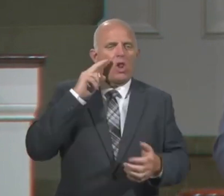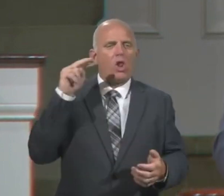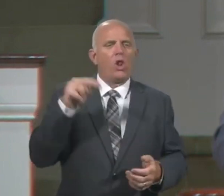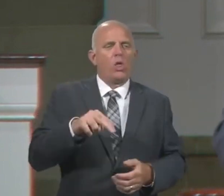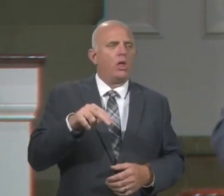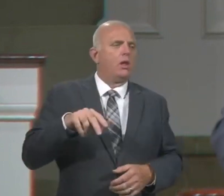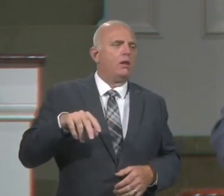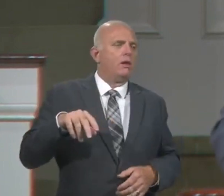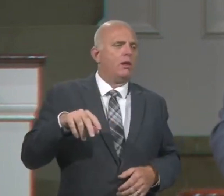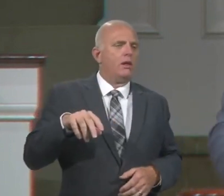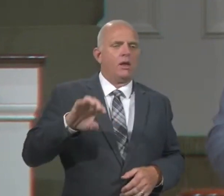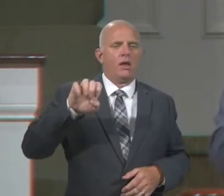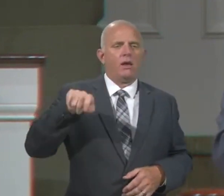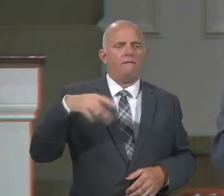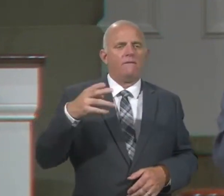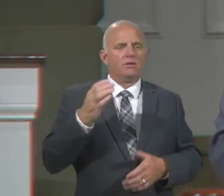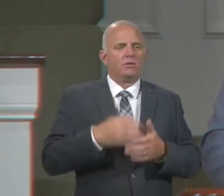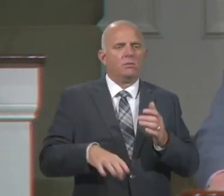4.